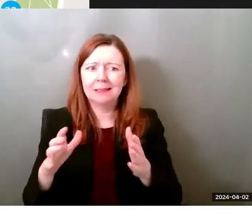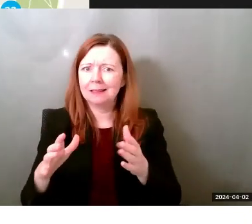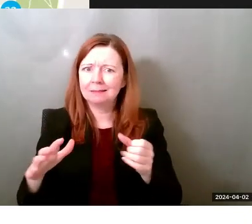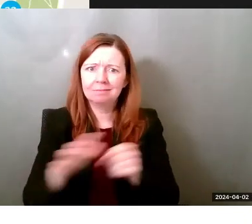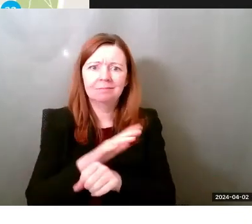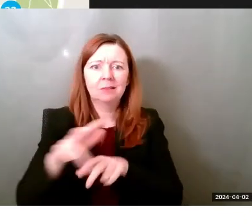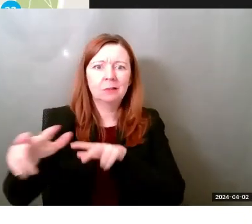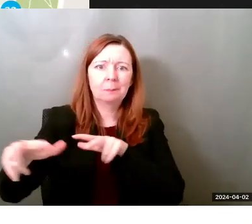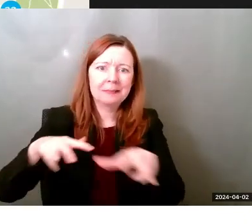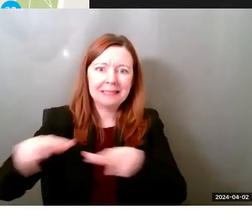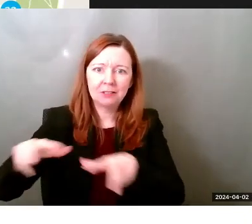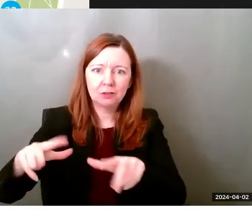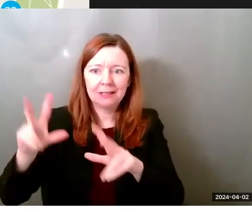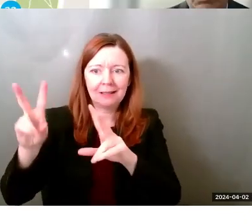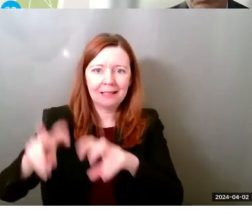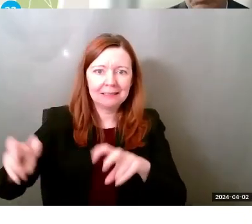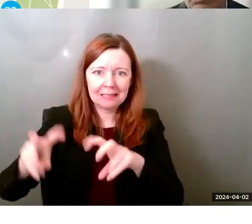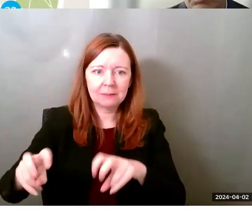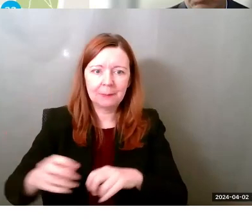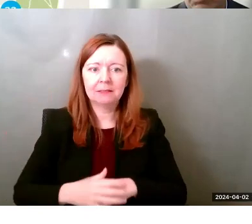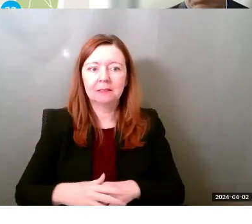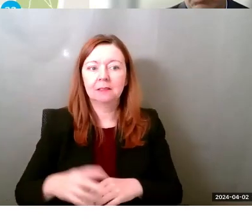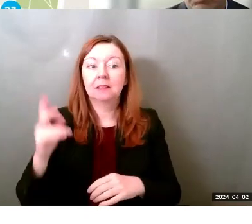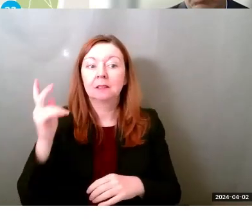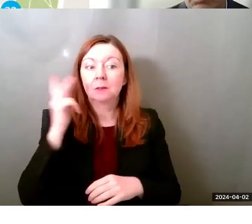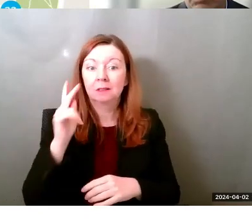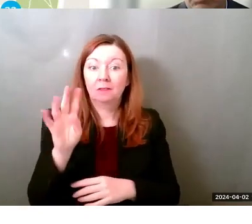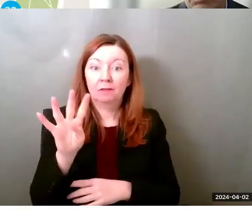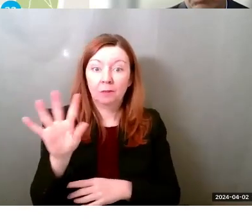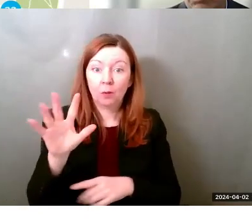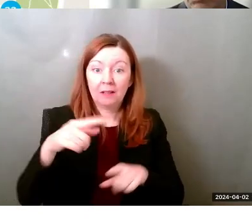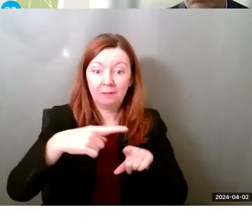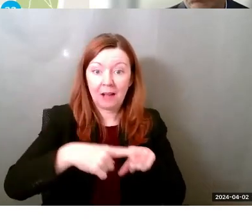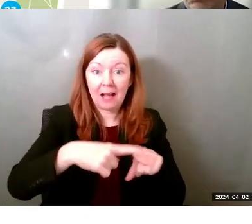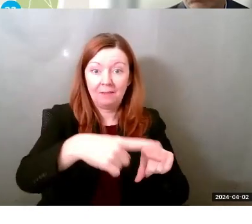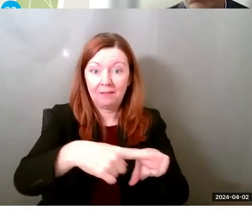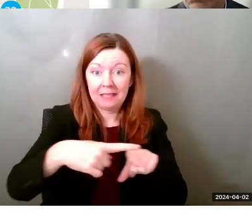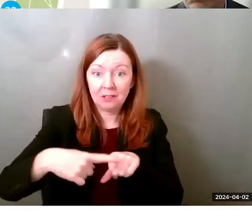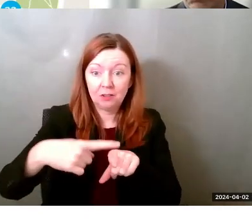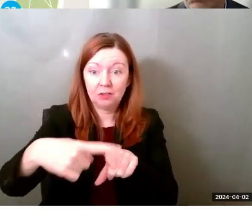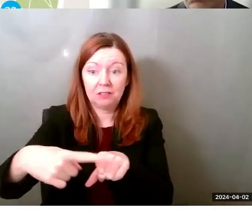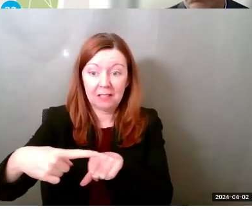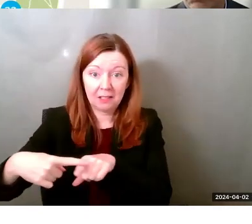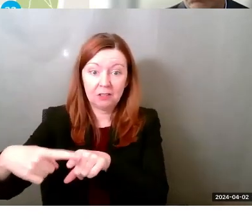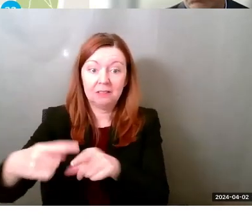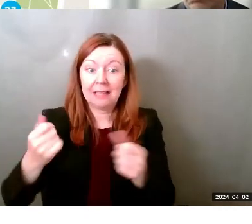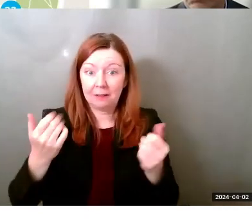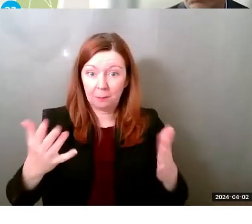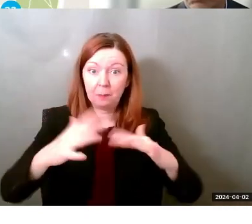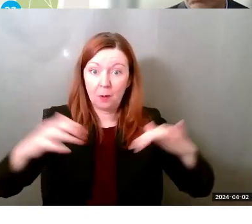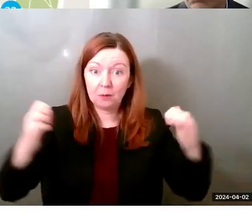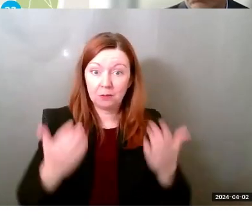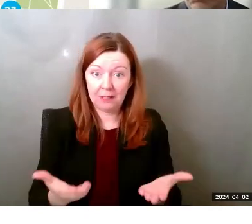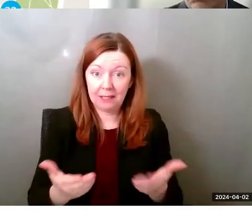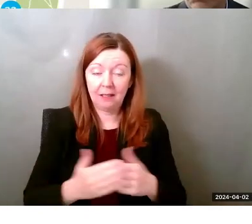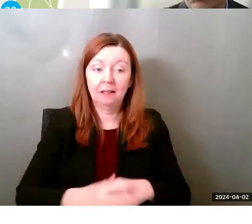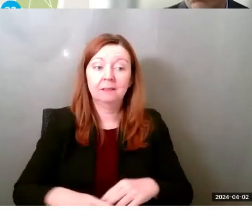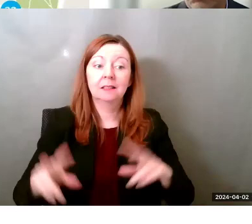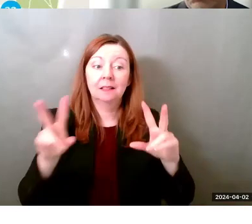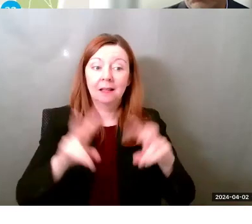pedestrian assessment. We looked at 45 intersections in the vicinity of the proposed arena,